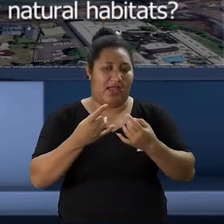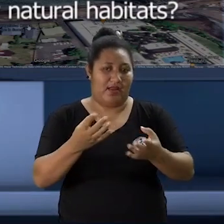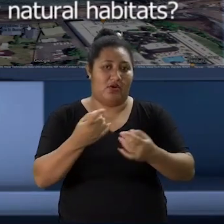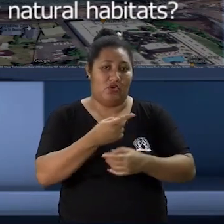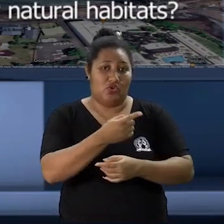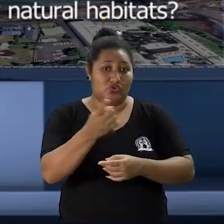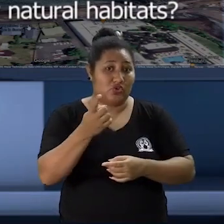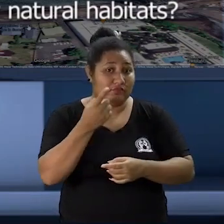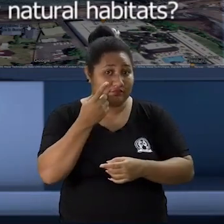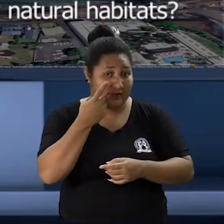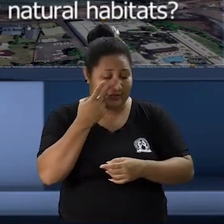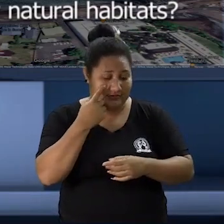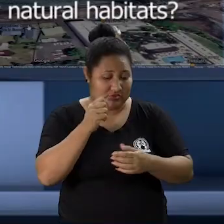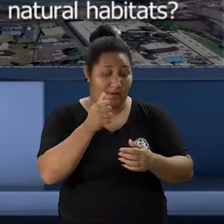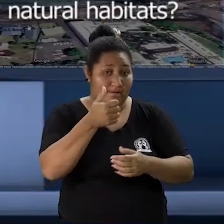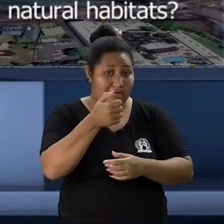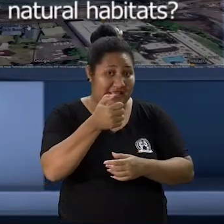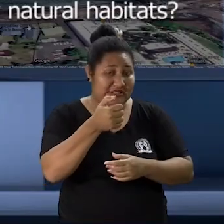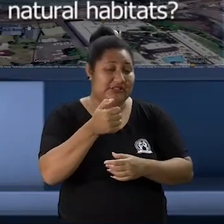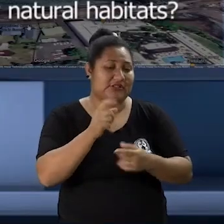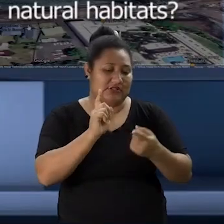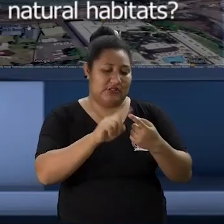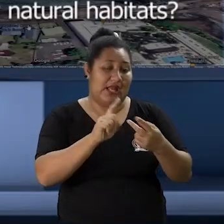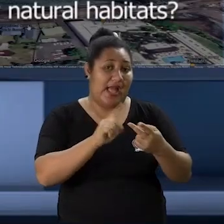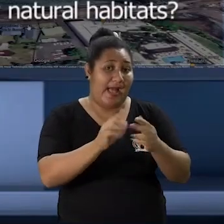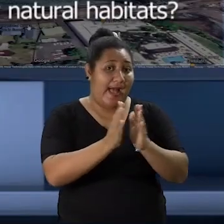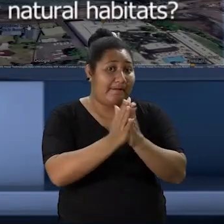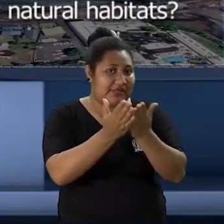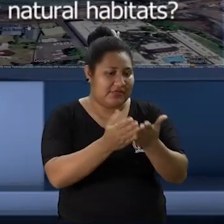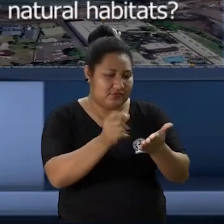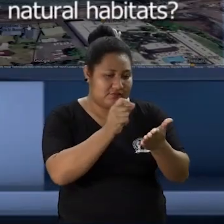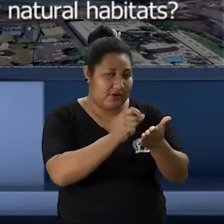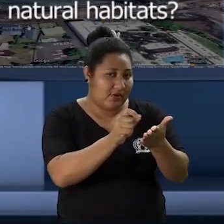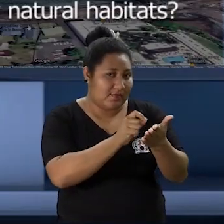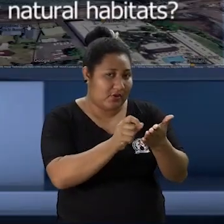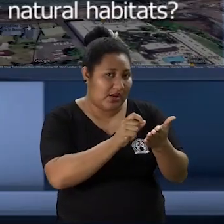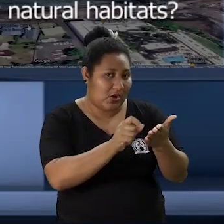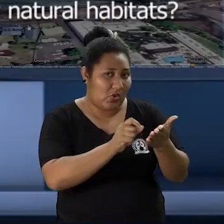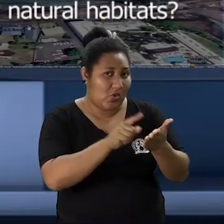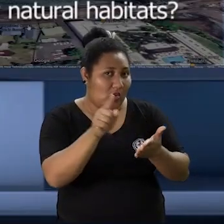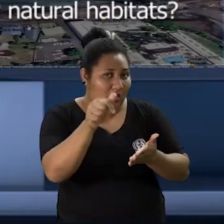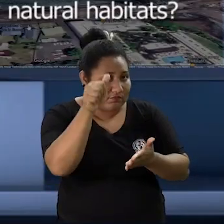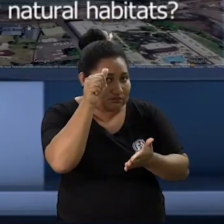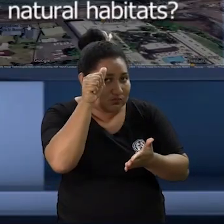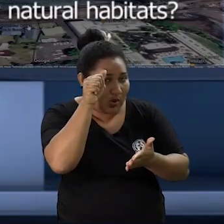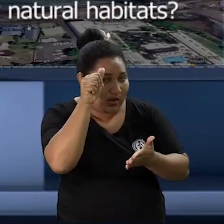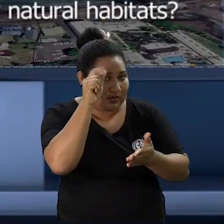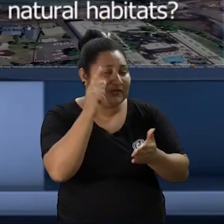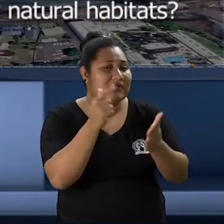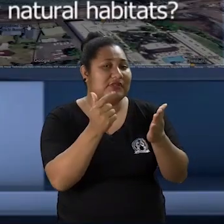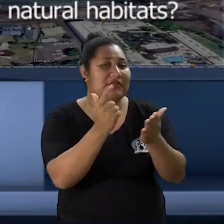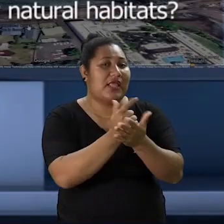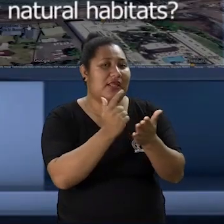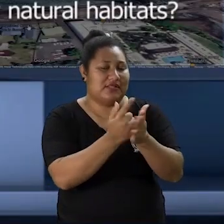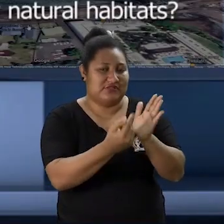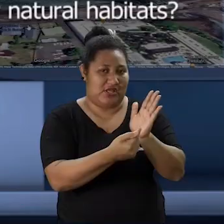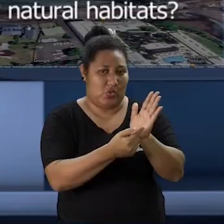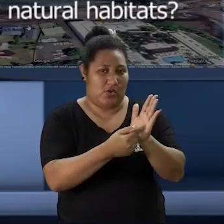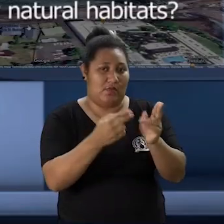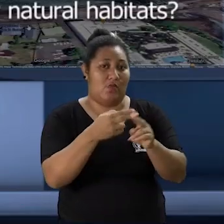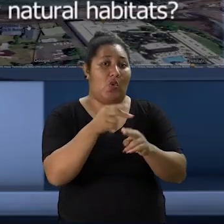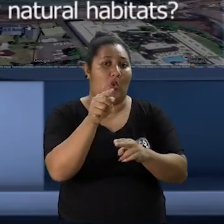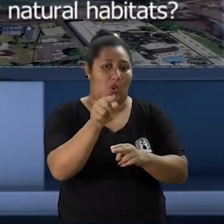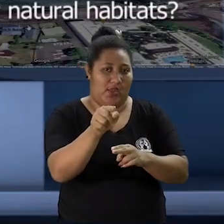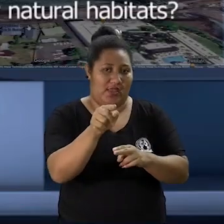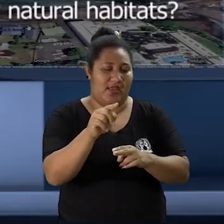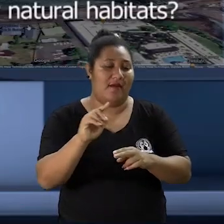wa aisau peni, wa aisau api. Wha mau mau lalon vaenga e te iloa, te lelo na tāua mo oe ai misa